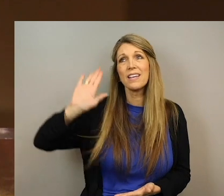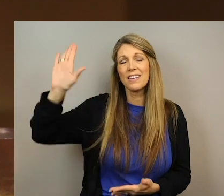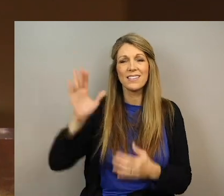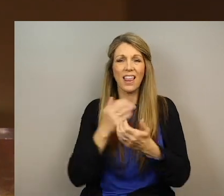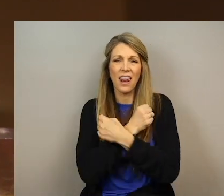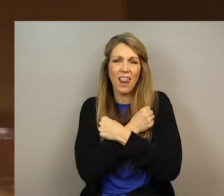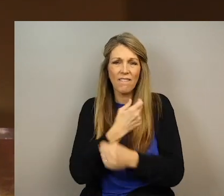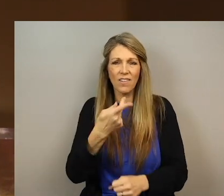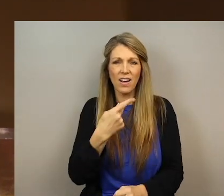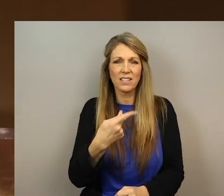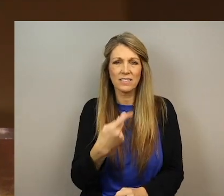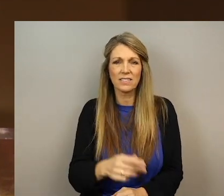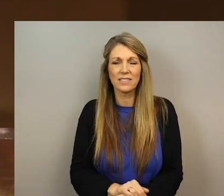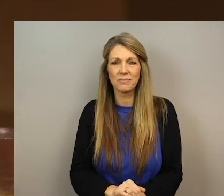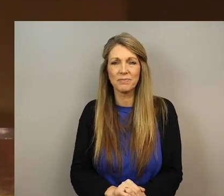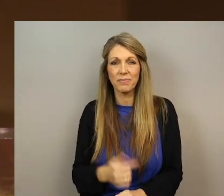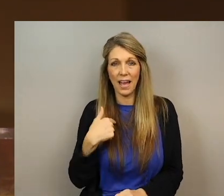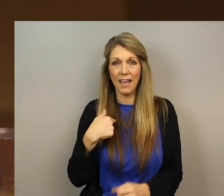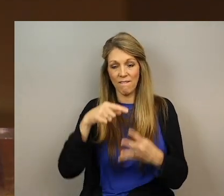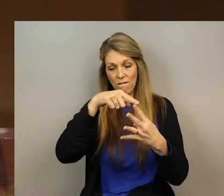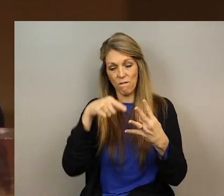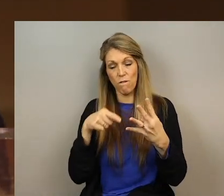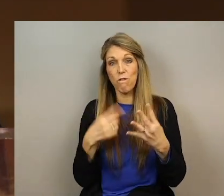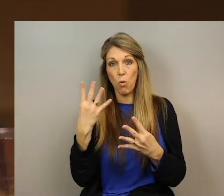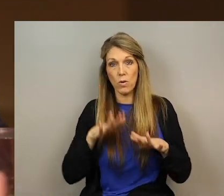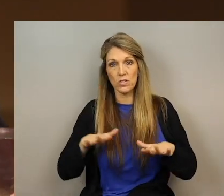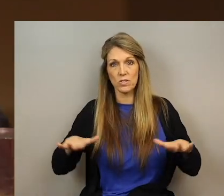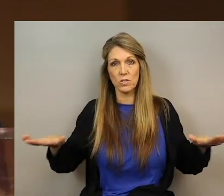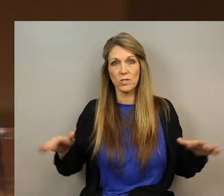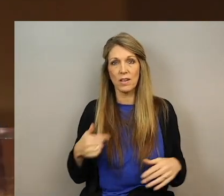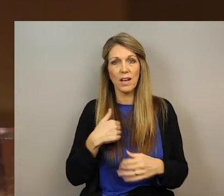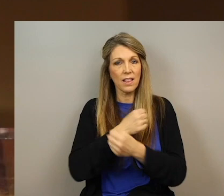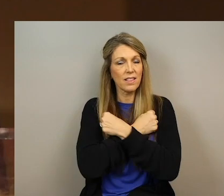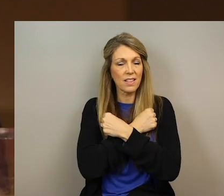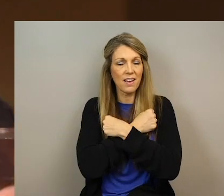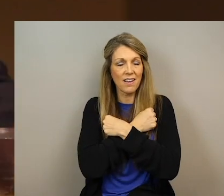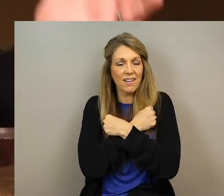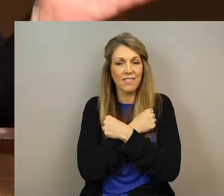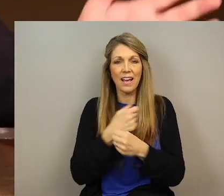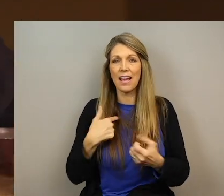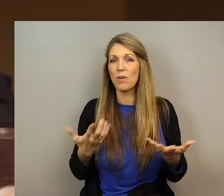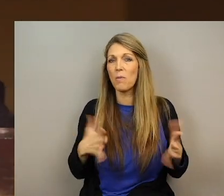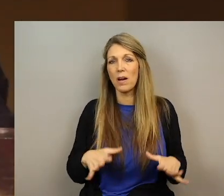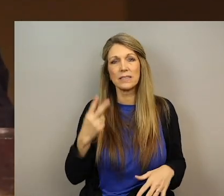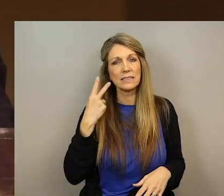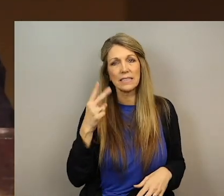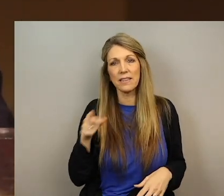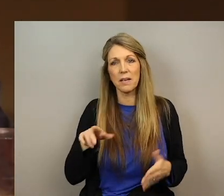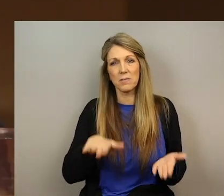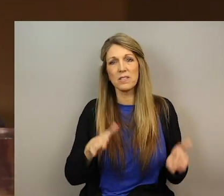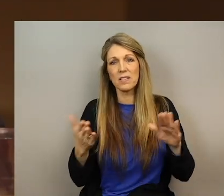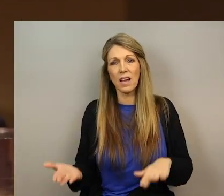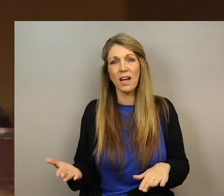love for you and I. Now, I have four kids. I have four kids that I love dearly, and I don't want to see any of them die. And